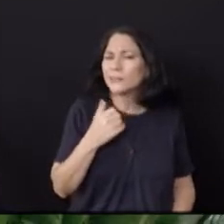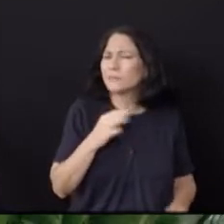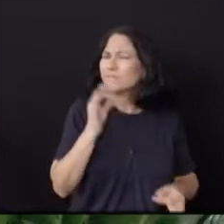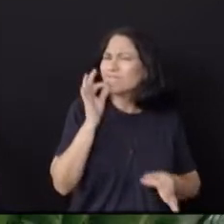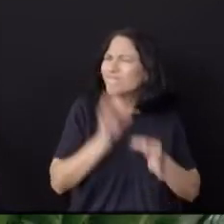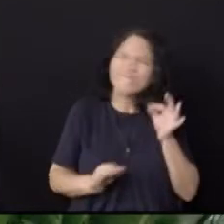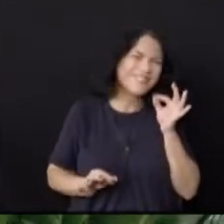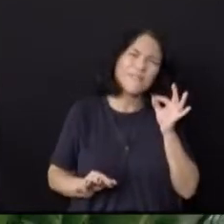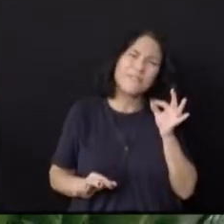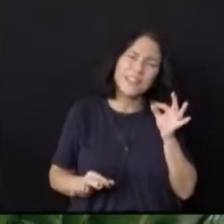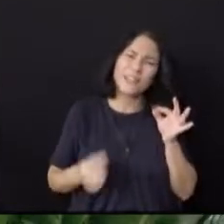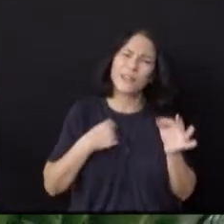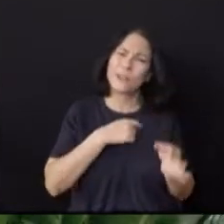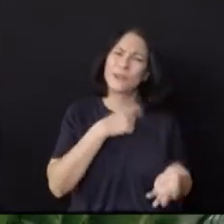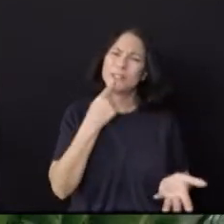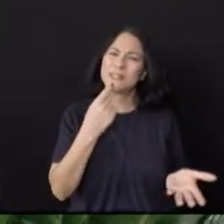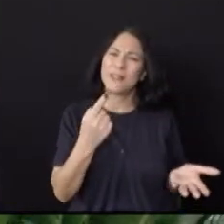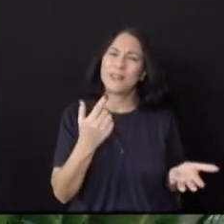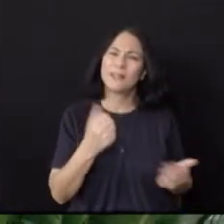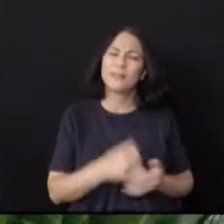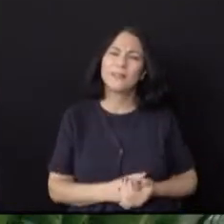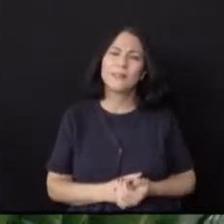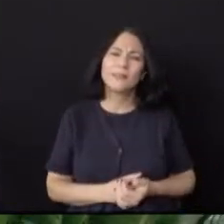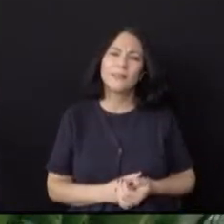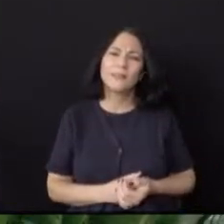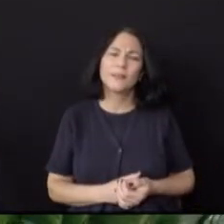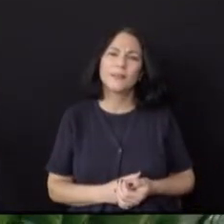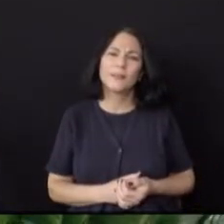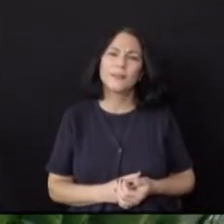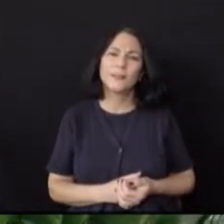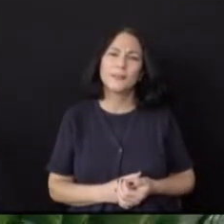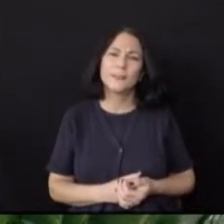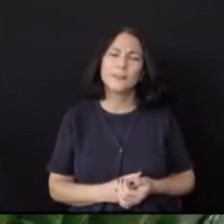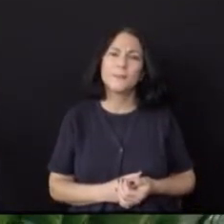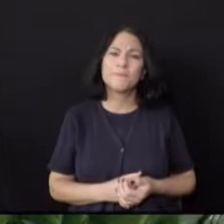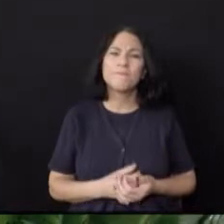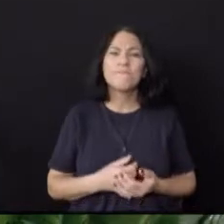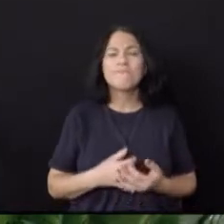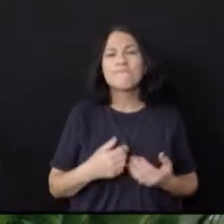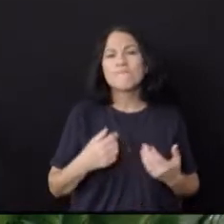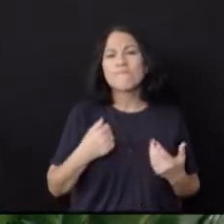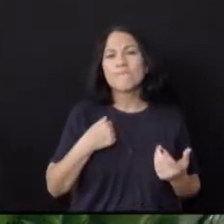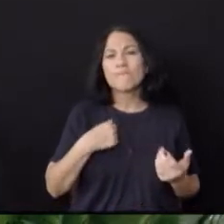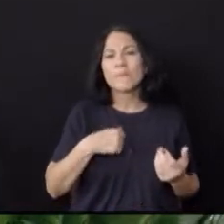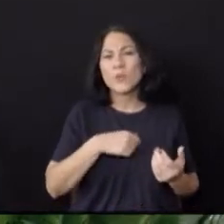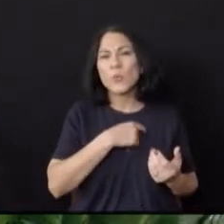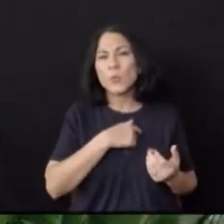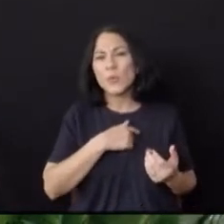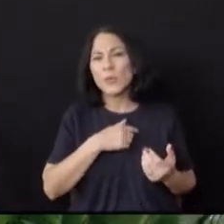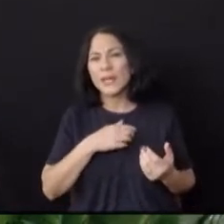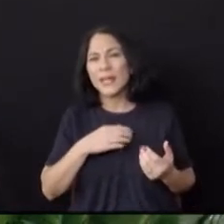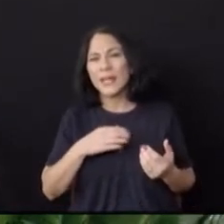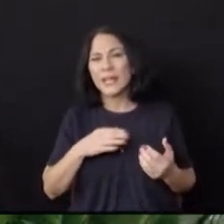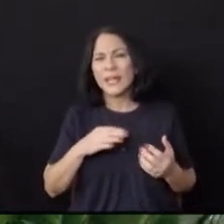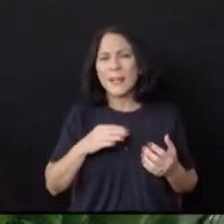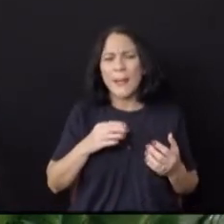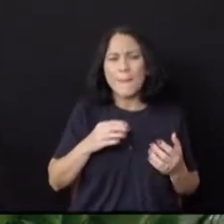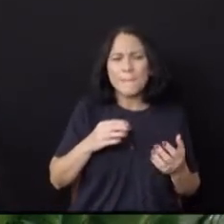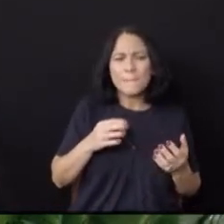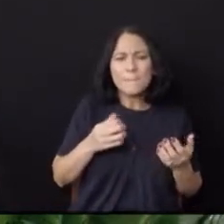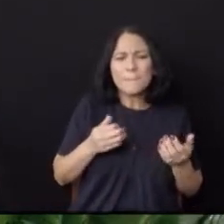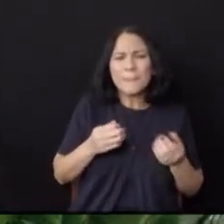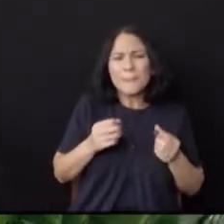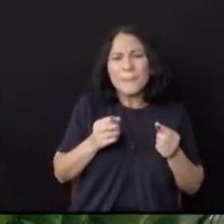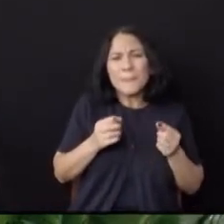fair, we say. By the time we can barely walk and talk, we've already developed very